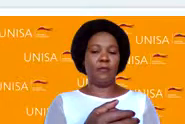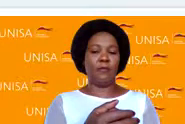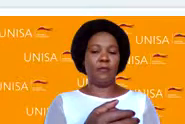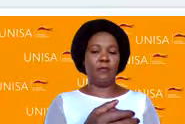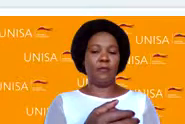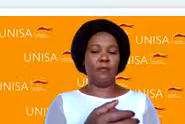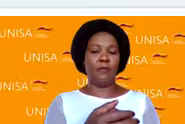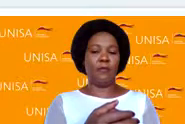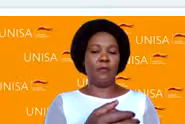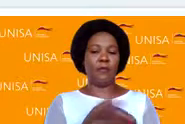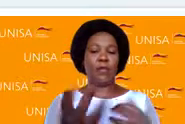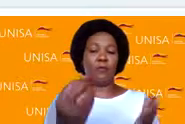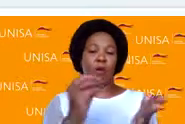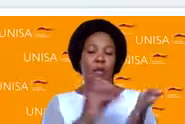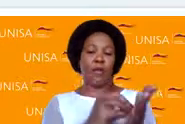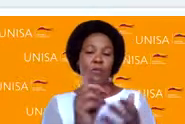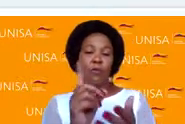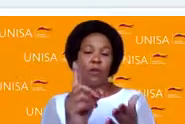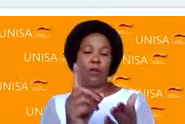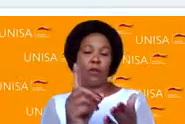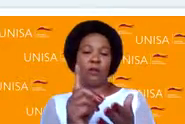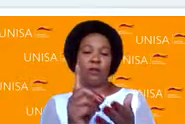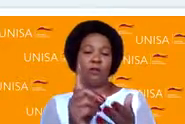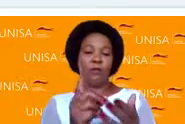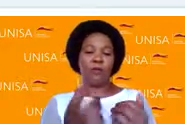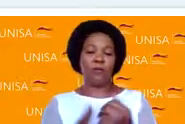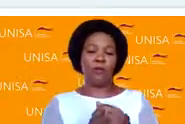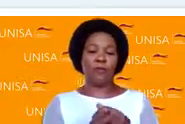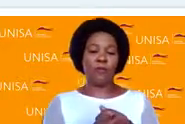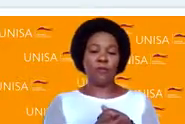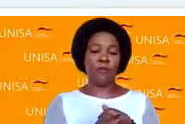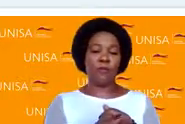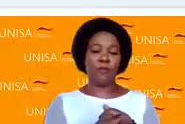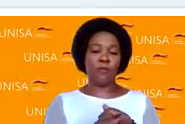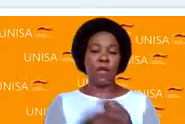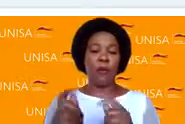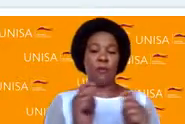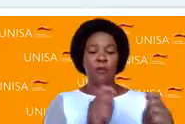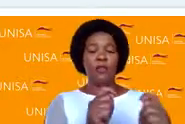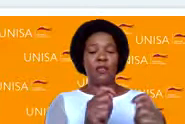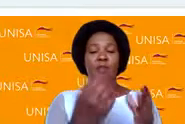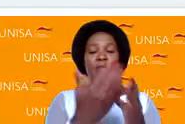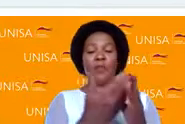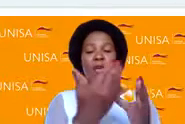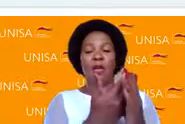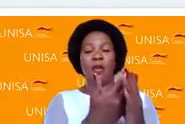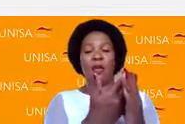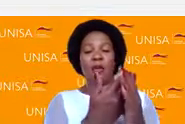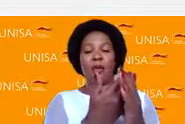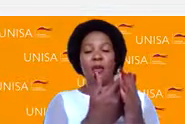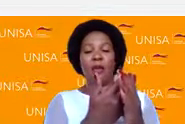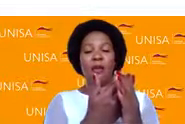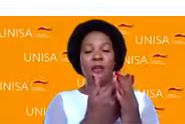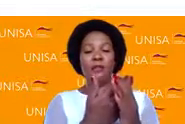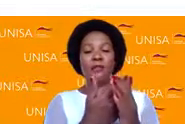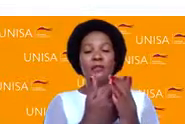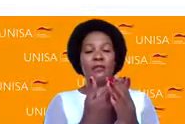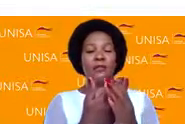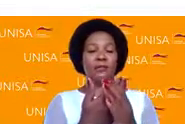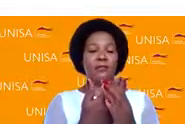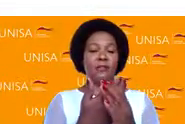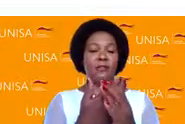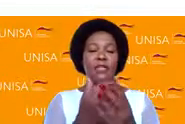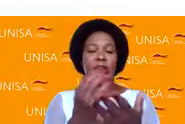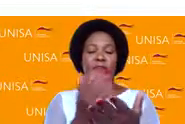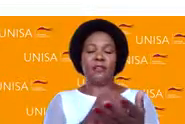in this area, usually you will upload your file. So you'll type in your narrative, for instance, you'll save changes,